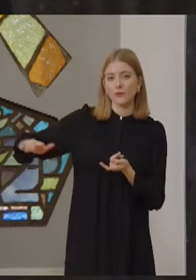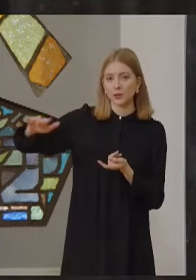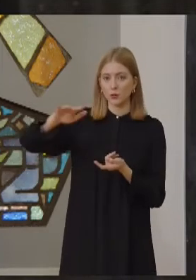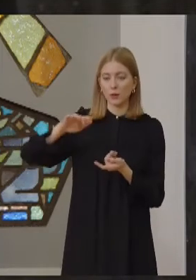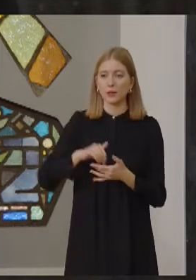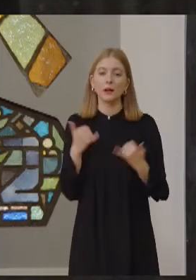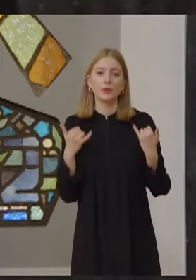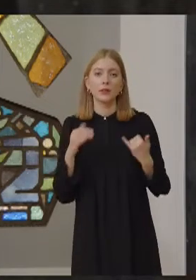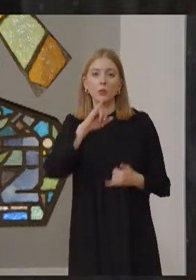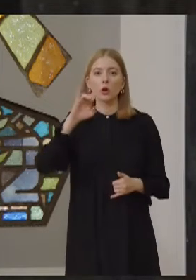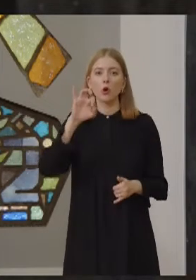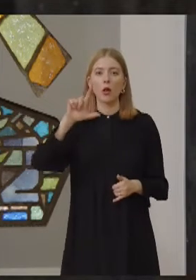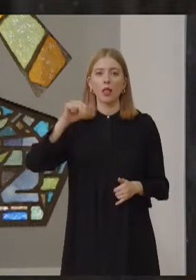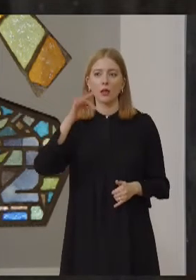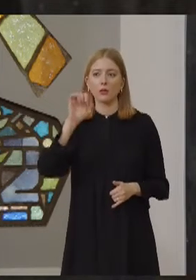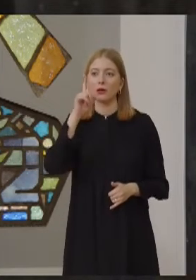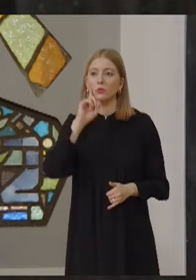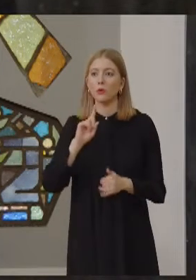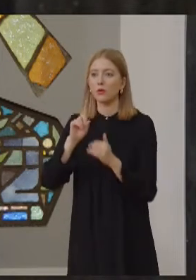ratification or non-ratification.